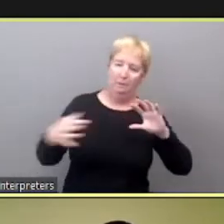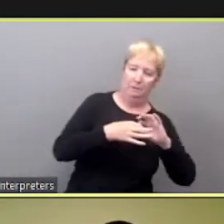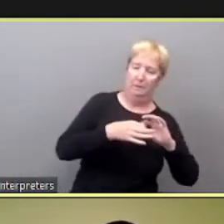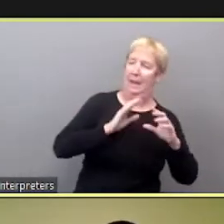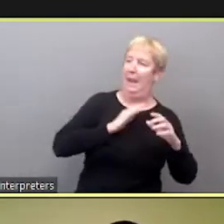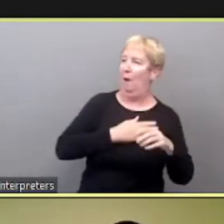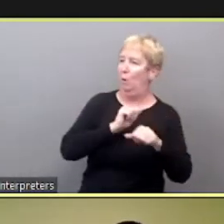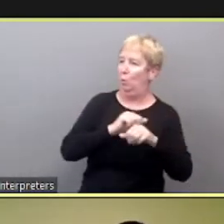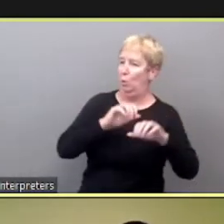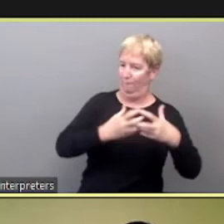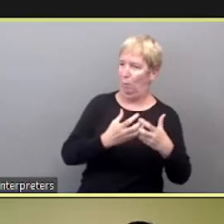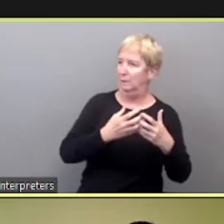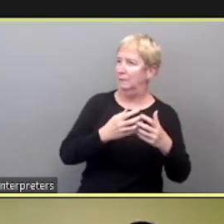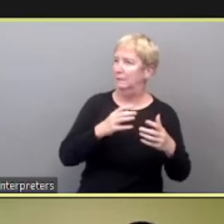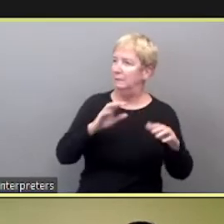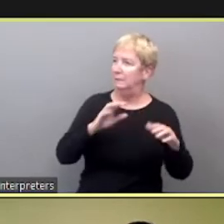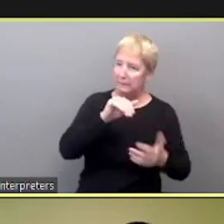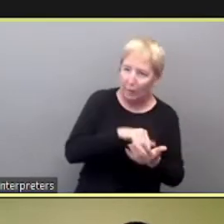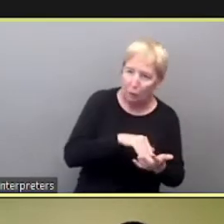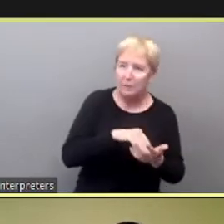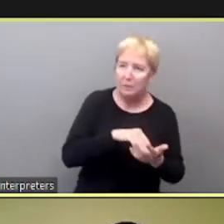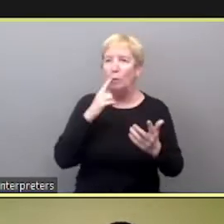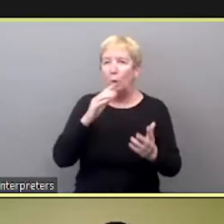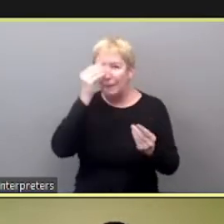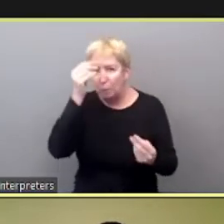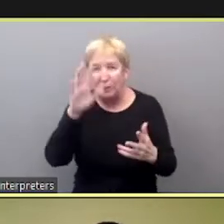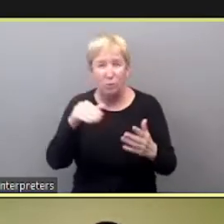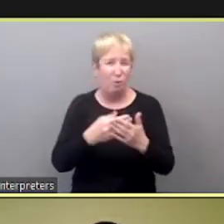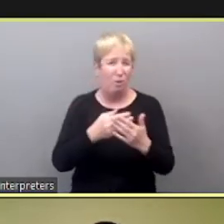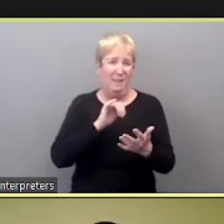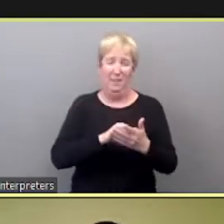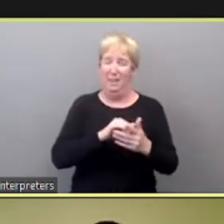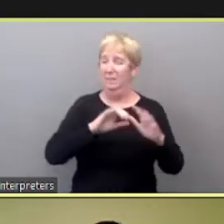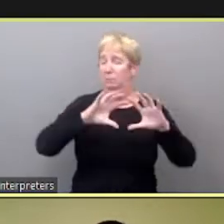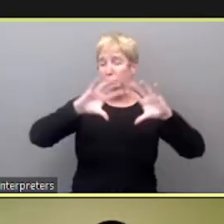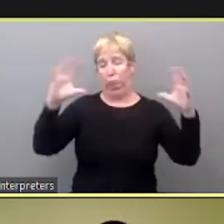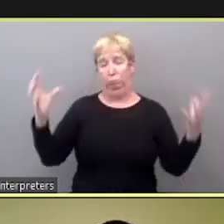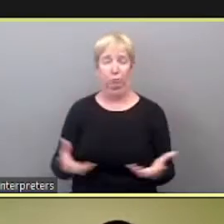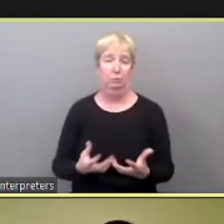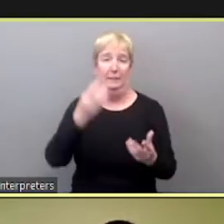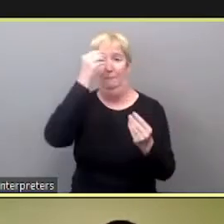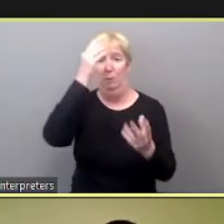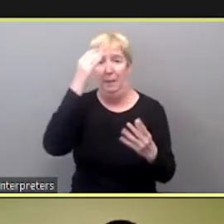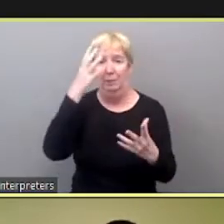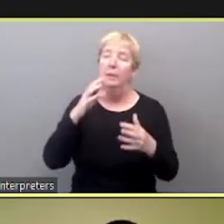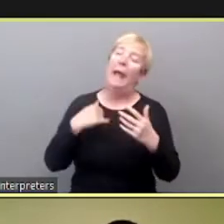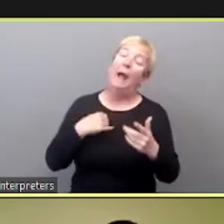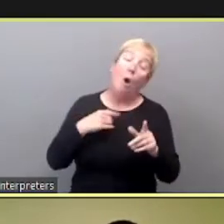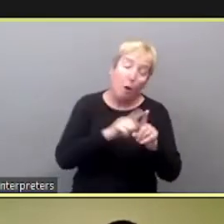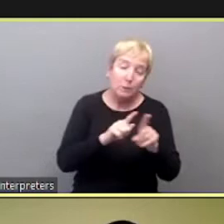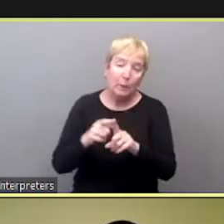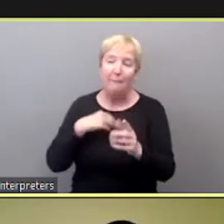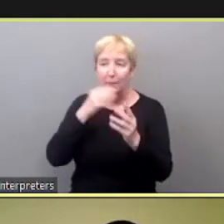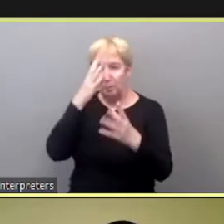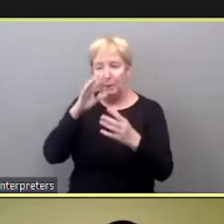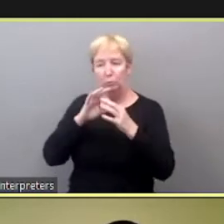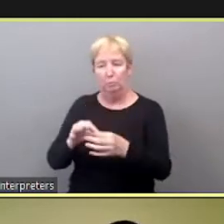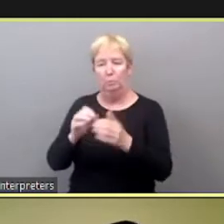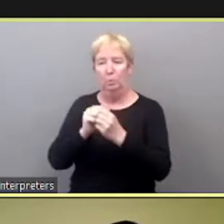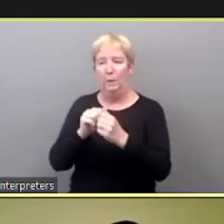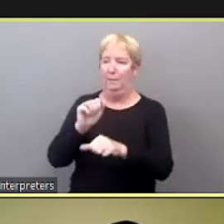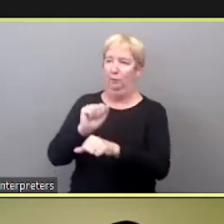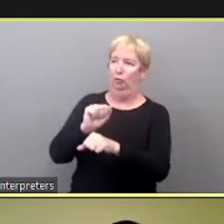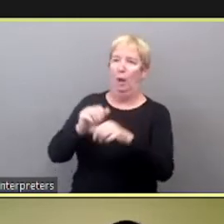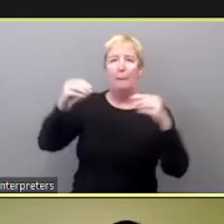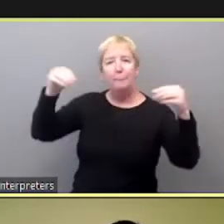hiring assistance. And all of this information, of course, is wrapped around by data on labor market, jobs outlook,